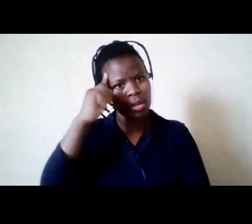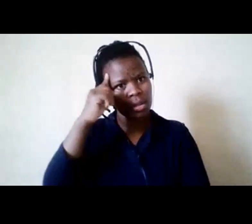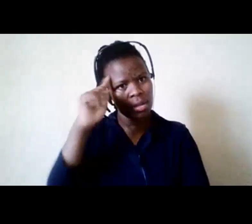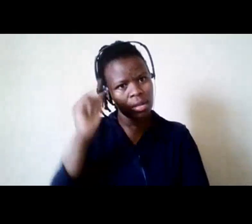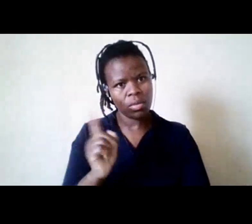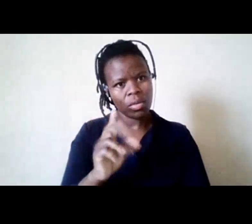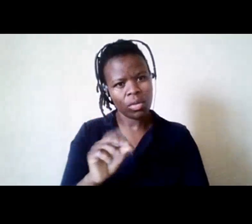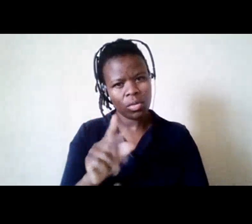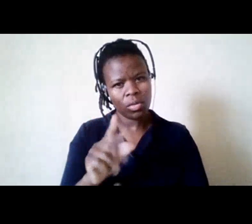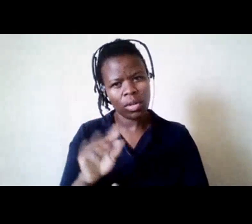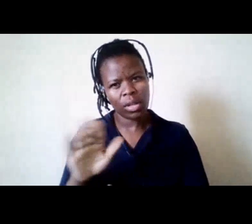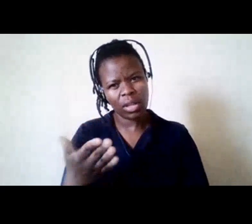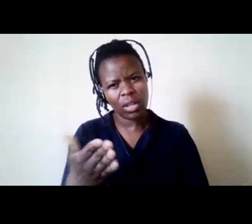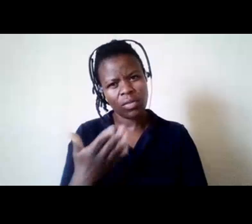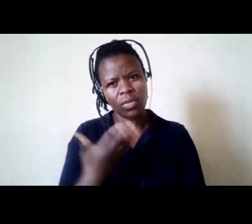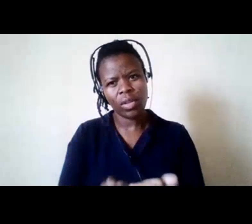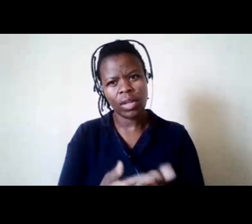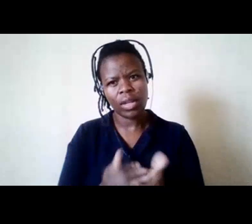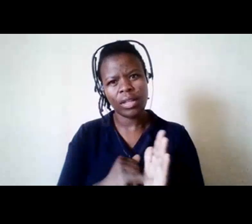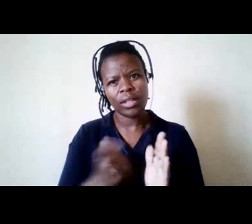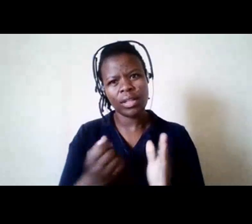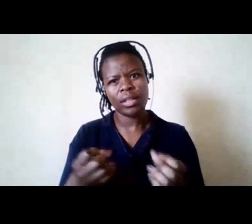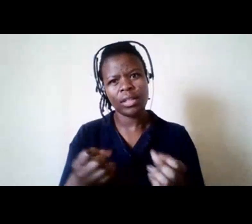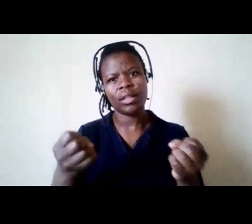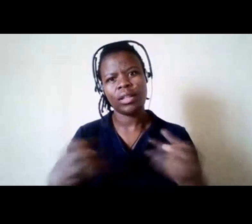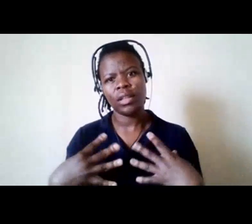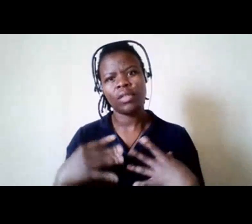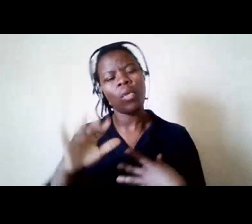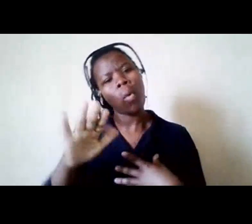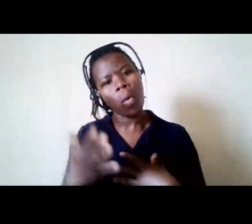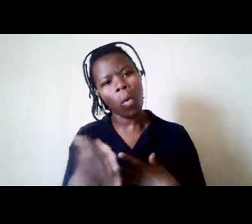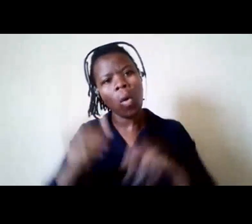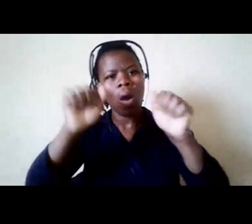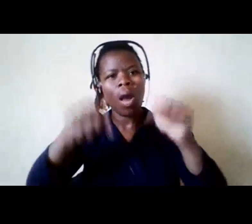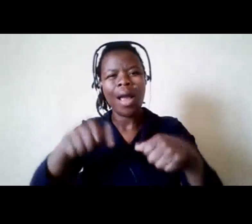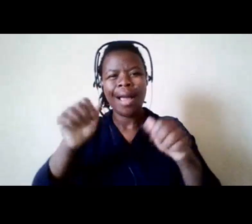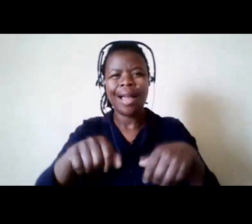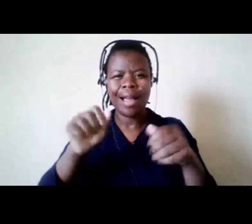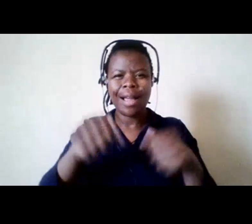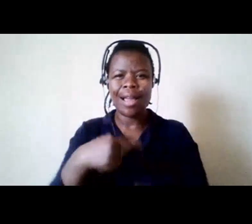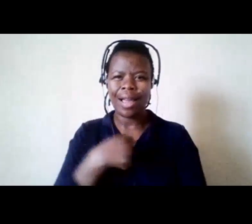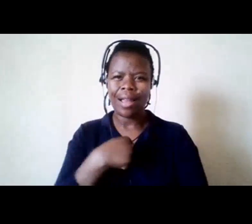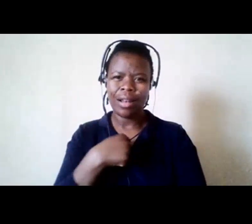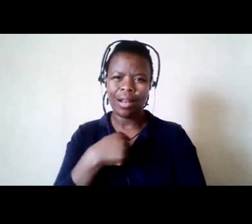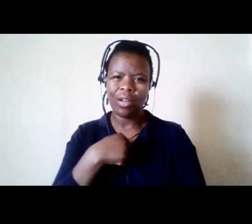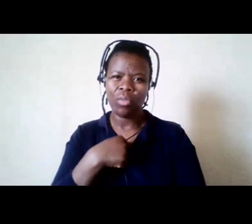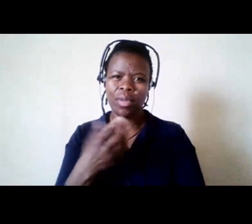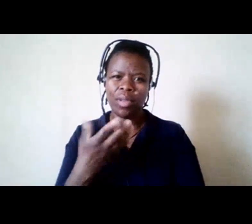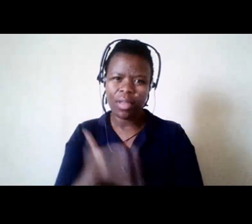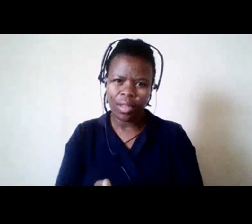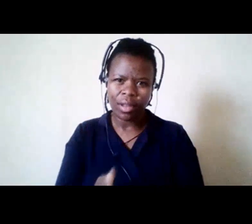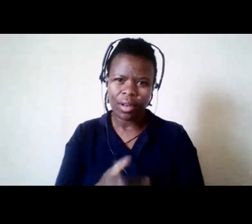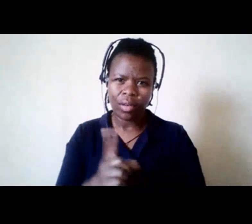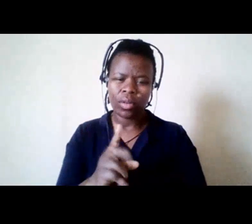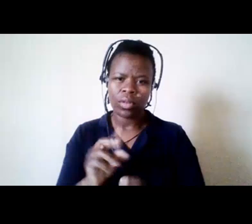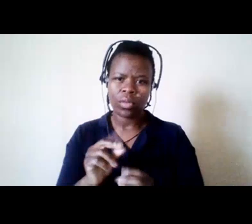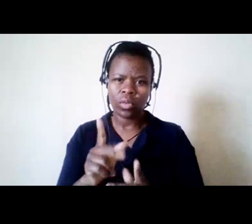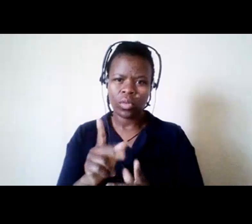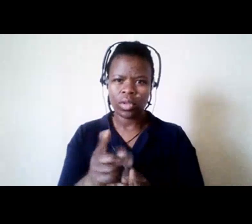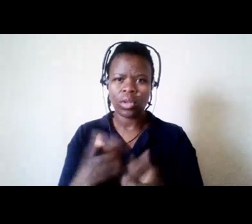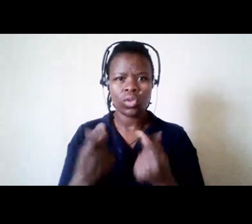like allow me to use an example. I did an interview, I think in